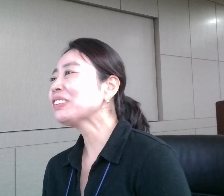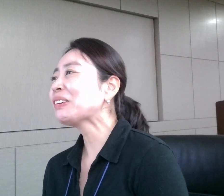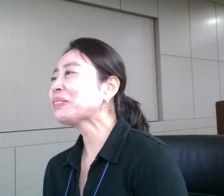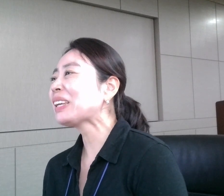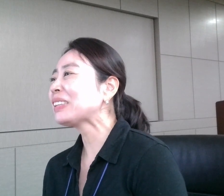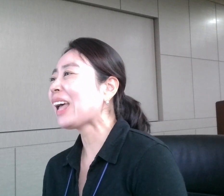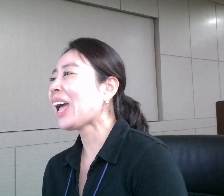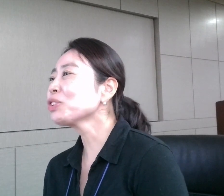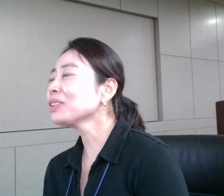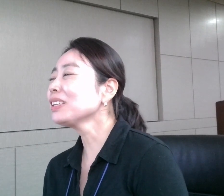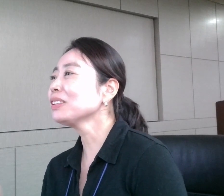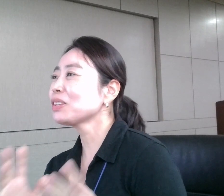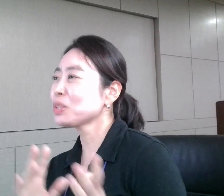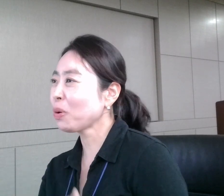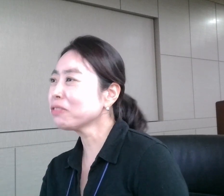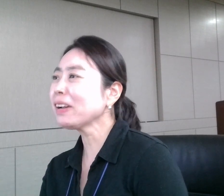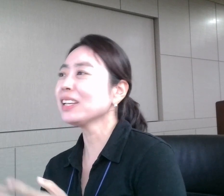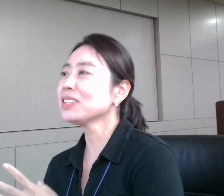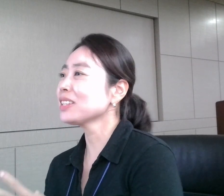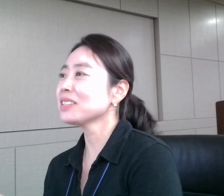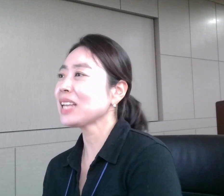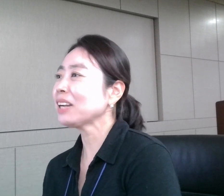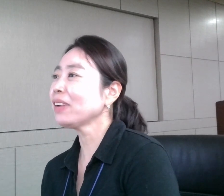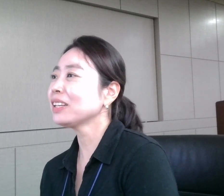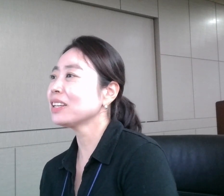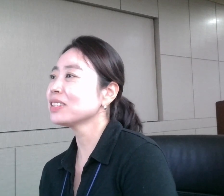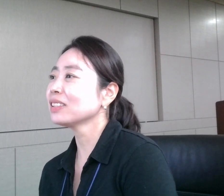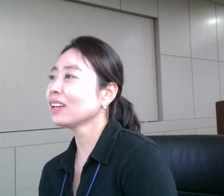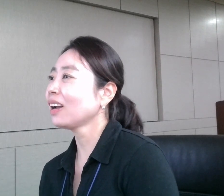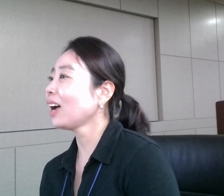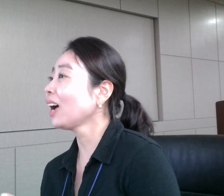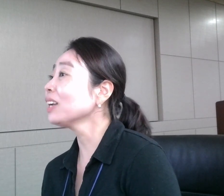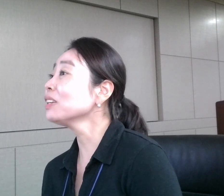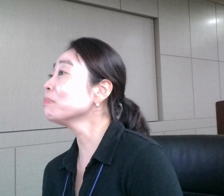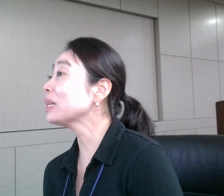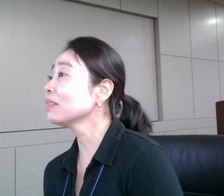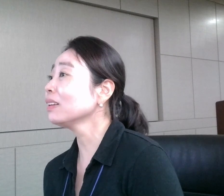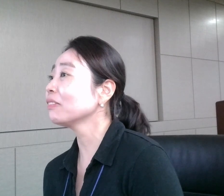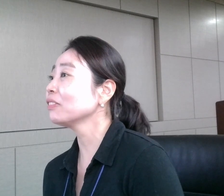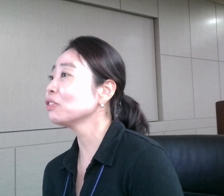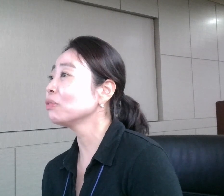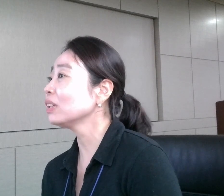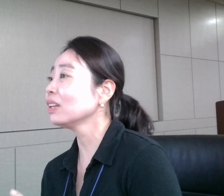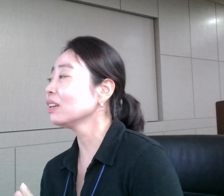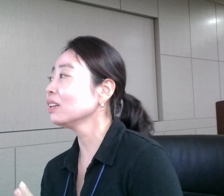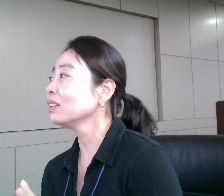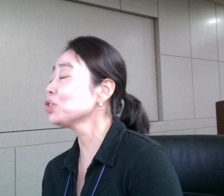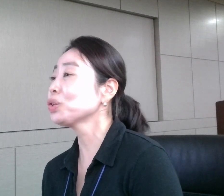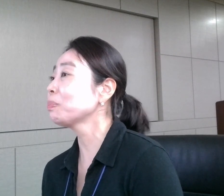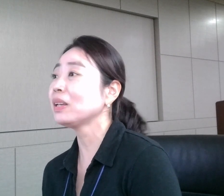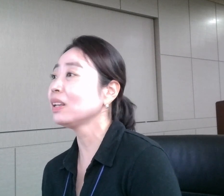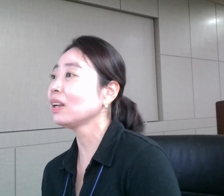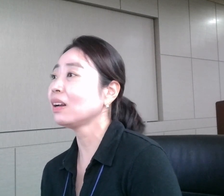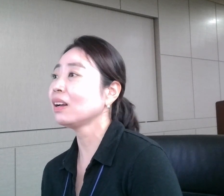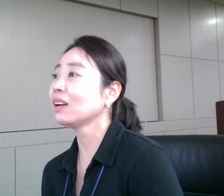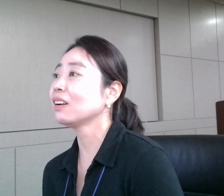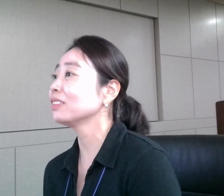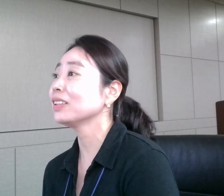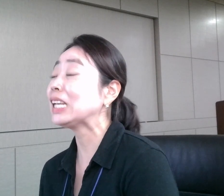you know that actually the spoken language and sign language, I believe it should